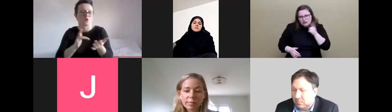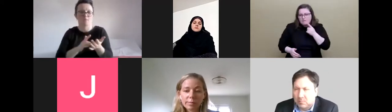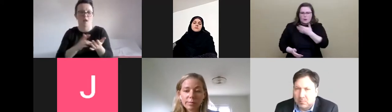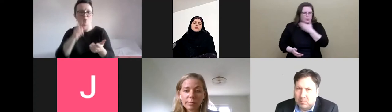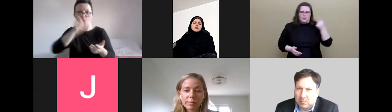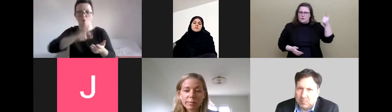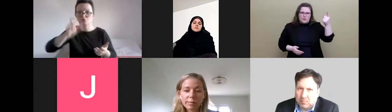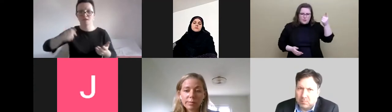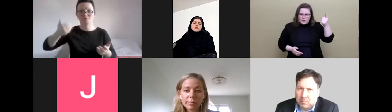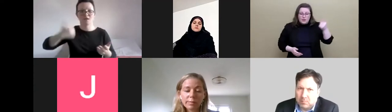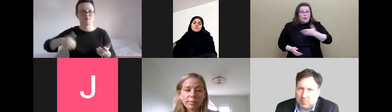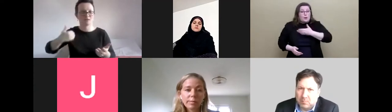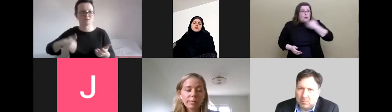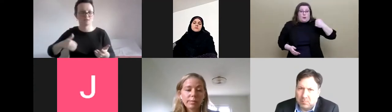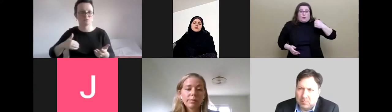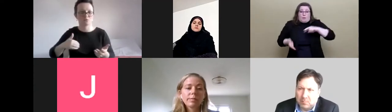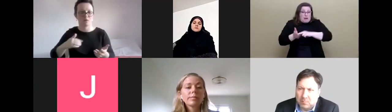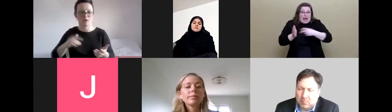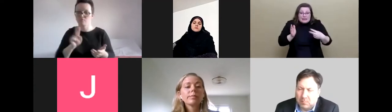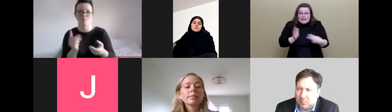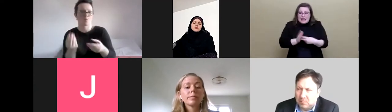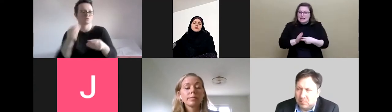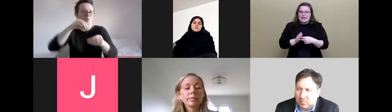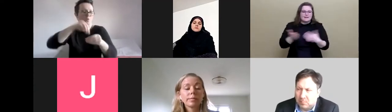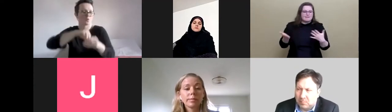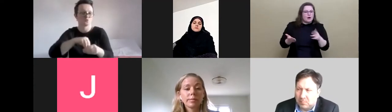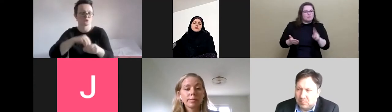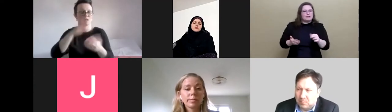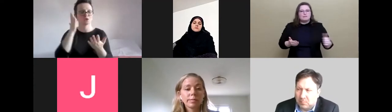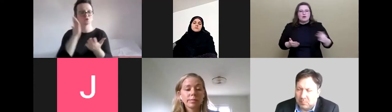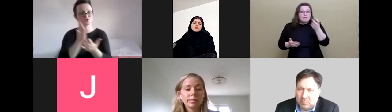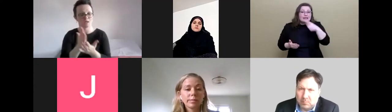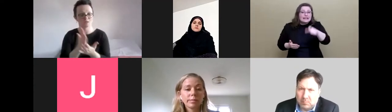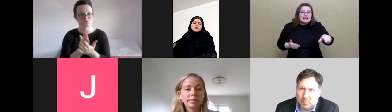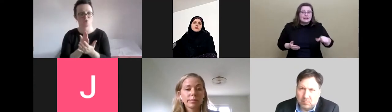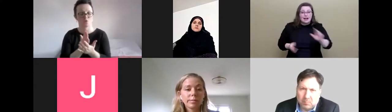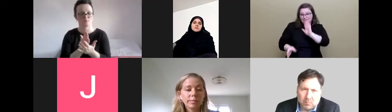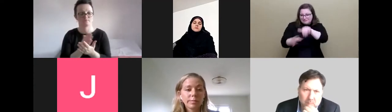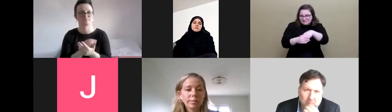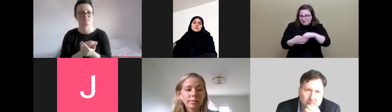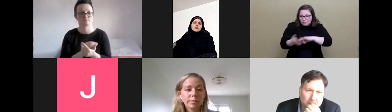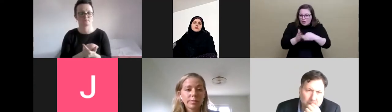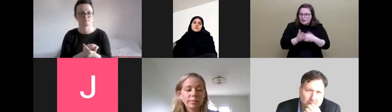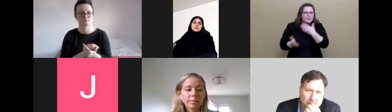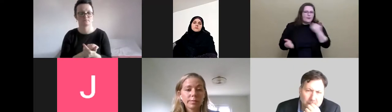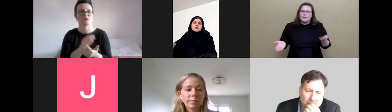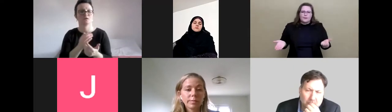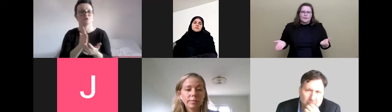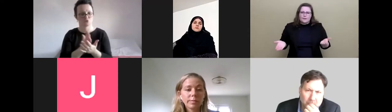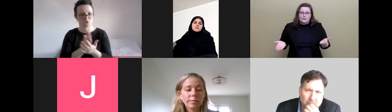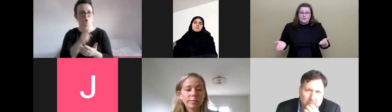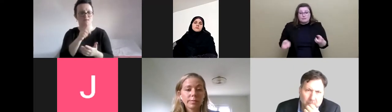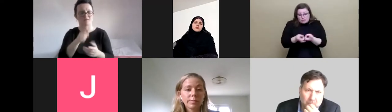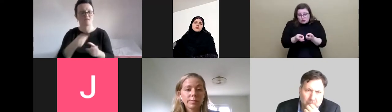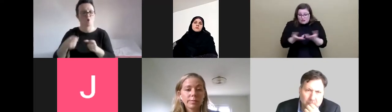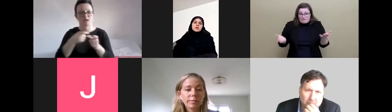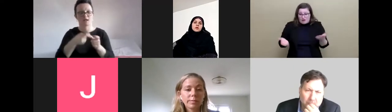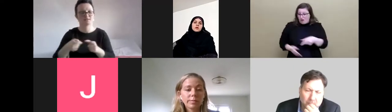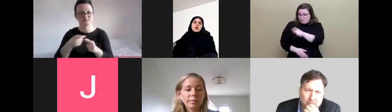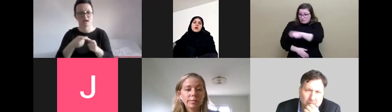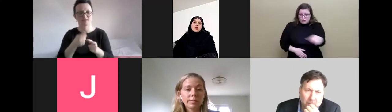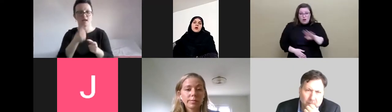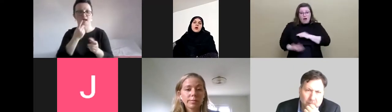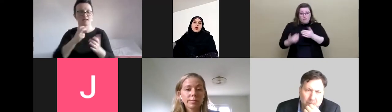and they didn't think about the needs of the blind. And of course, in such cases, persons with disabilities cannot get